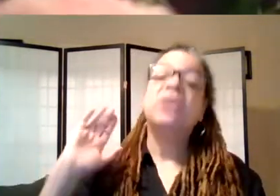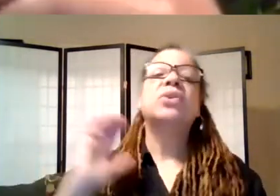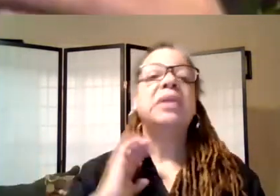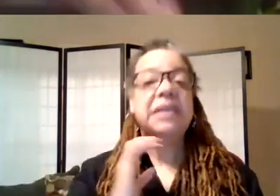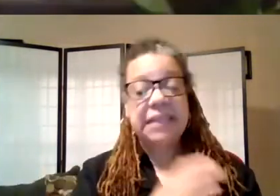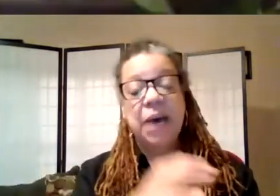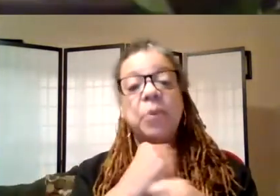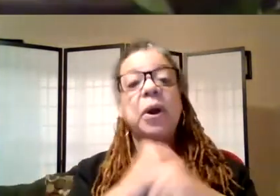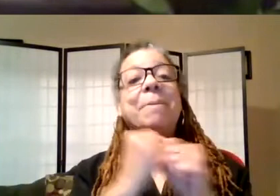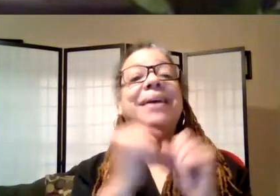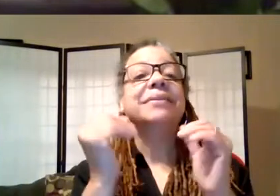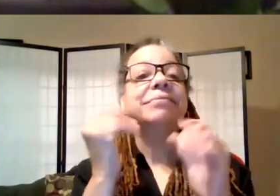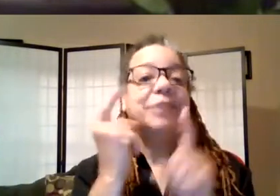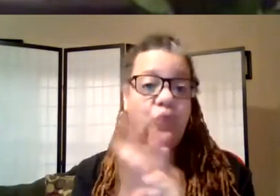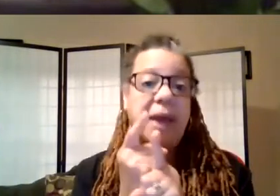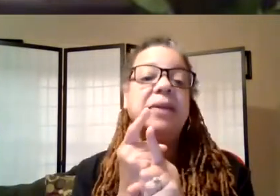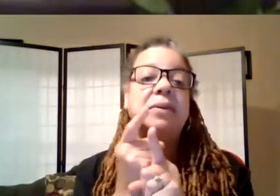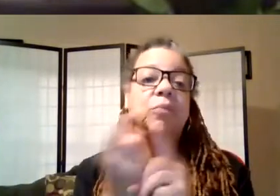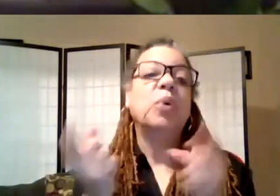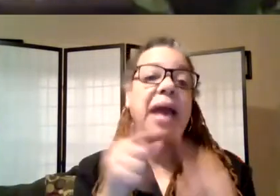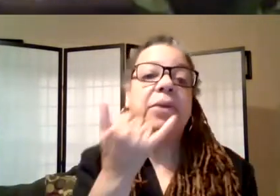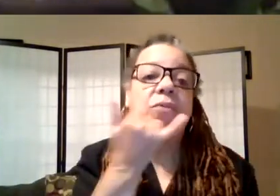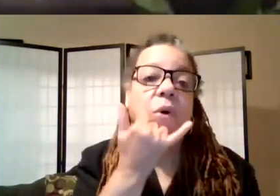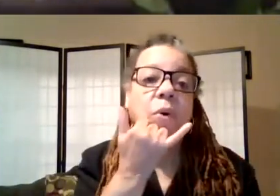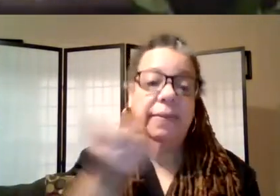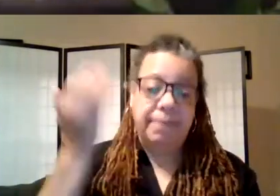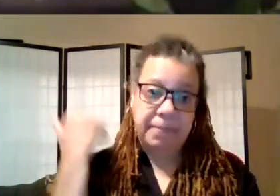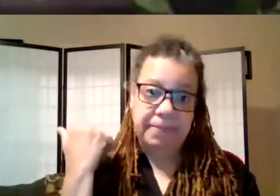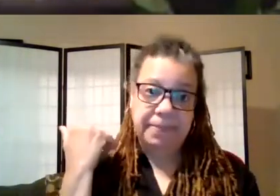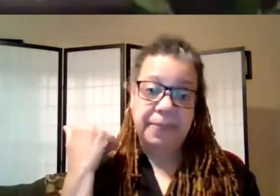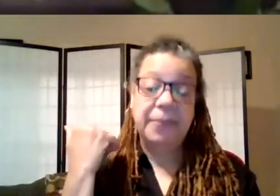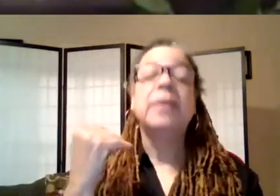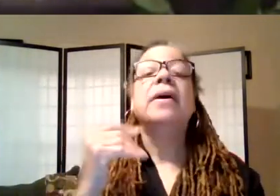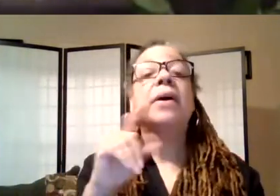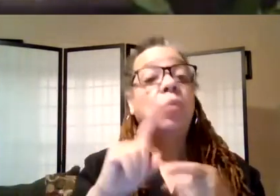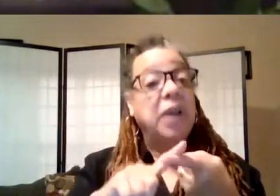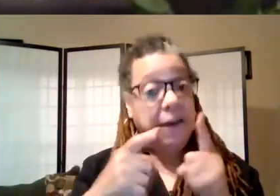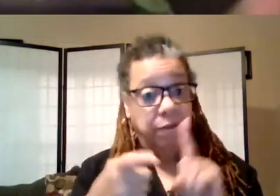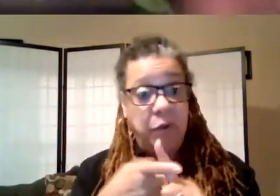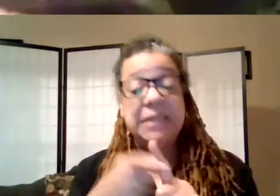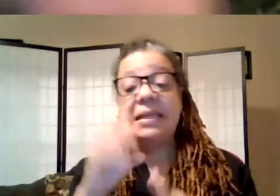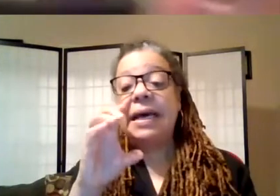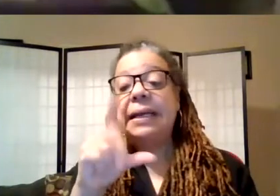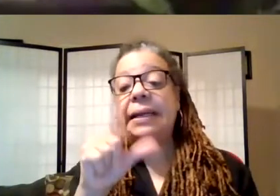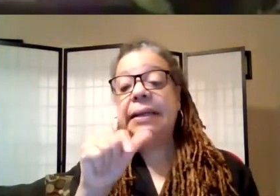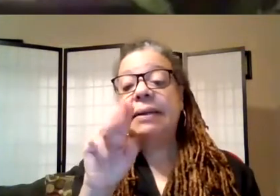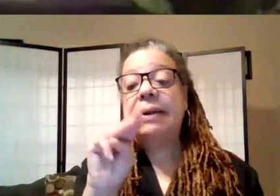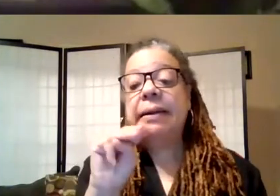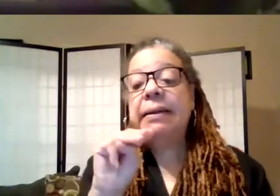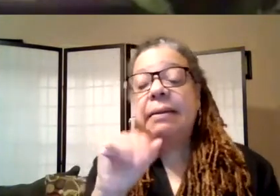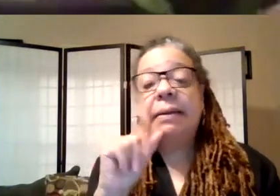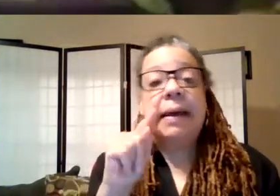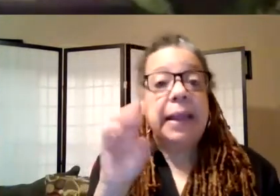try to right the course. When our friends at Climate Action Campaign, they've done some research where they've looked at different maps of the